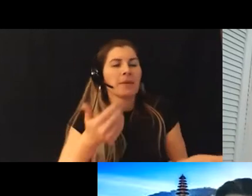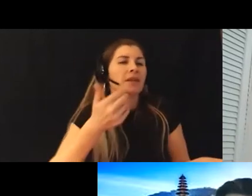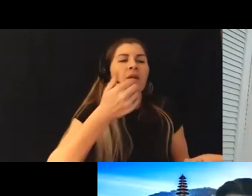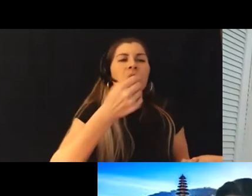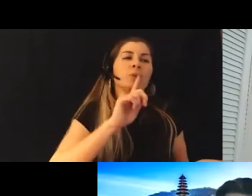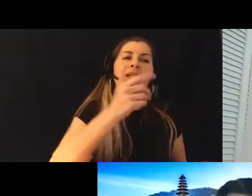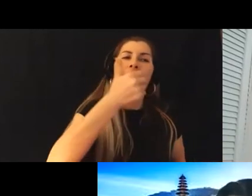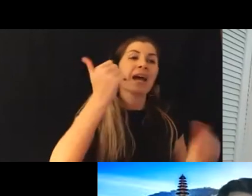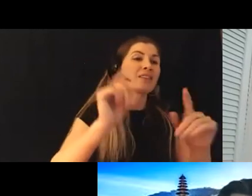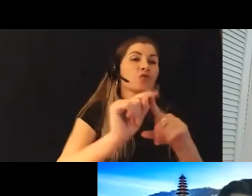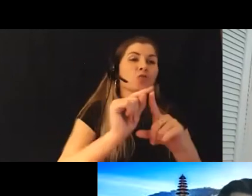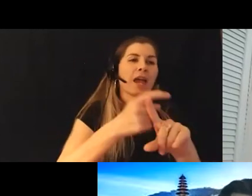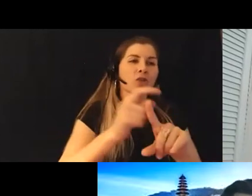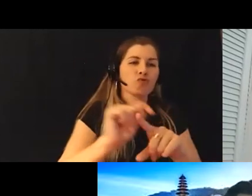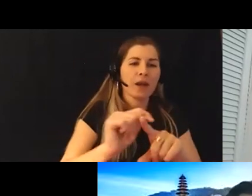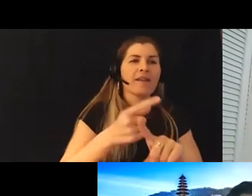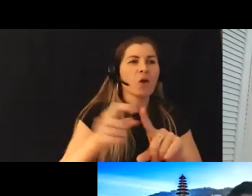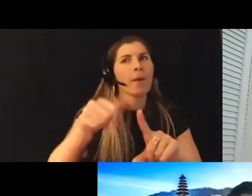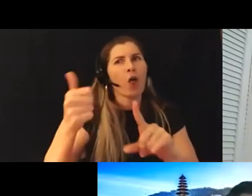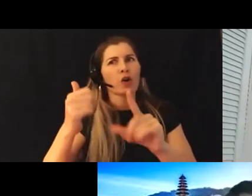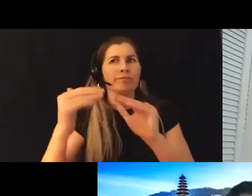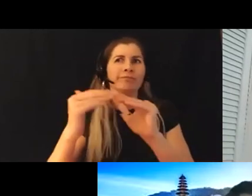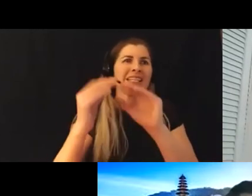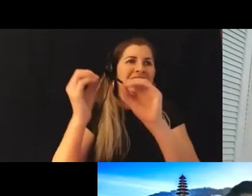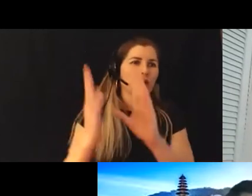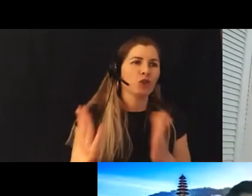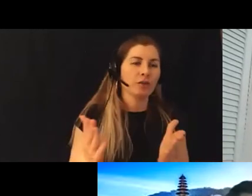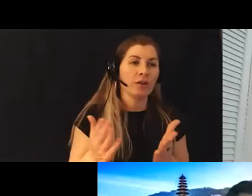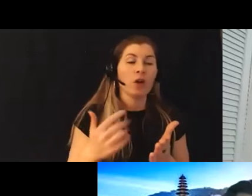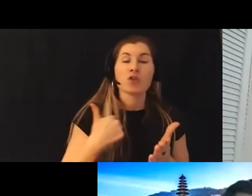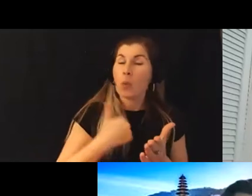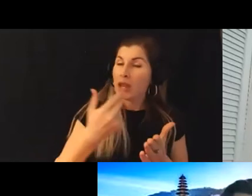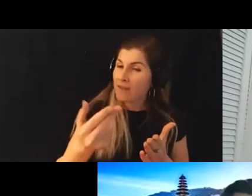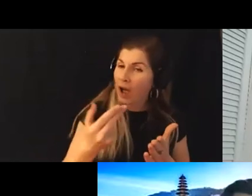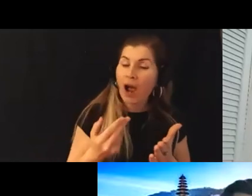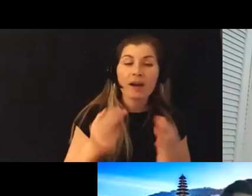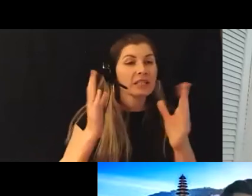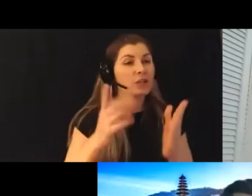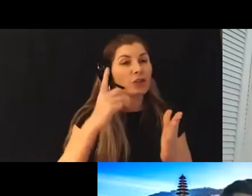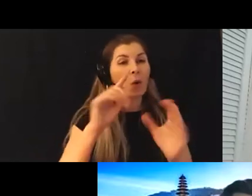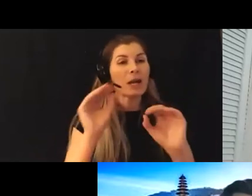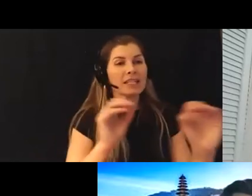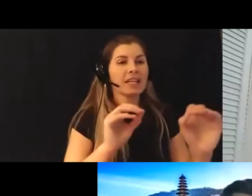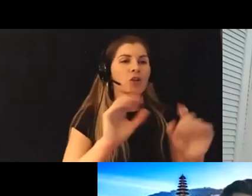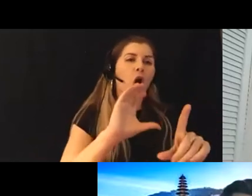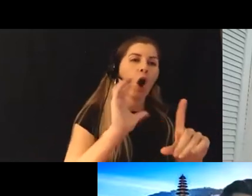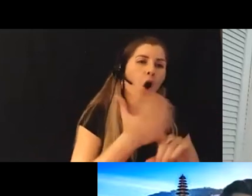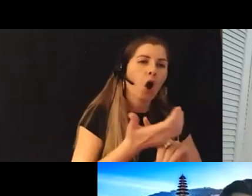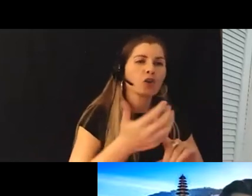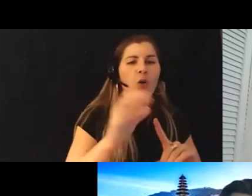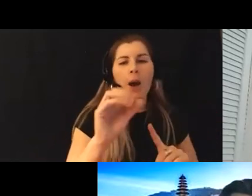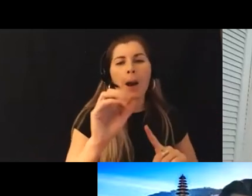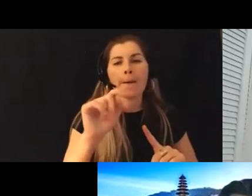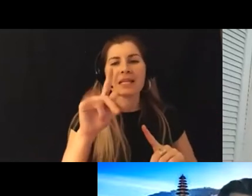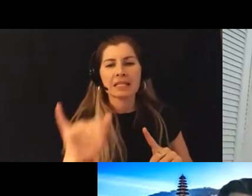from a colleague. So we've hired folks to teach on all of these things, on cultural competence, on the first steps of equity, on the